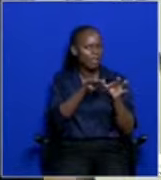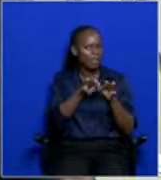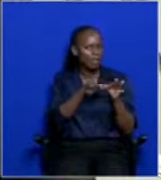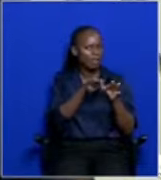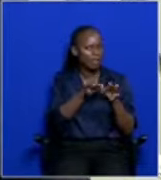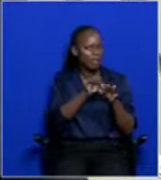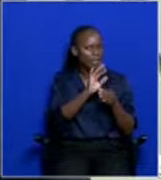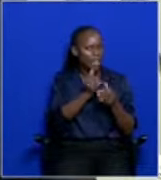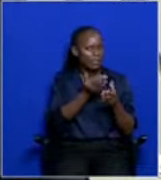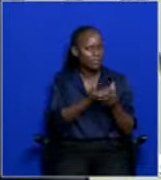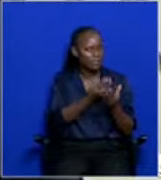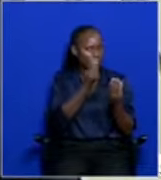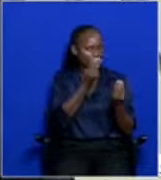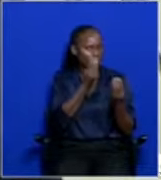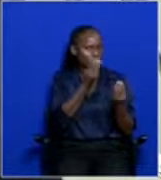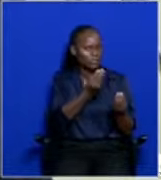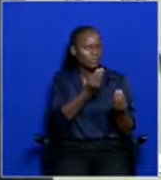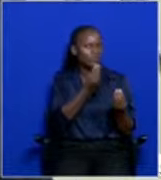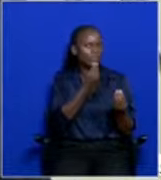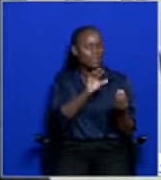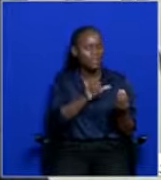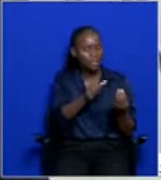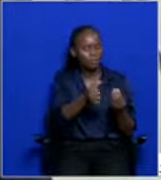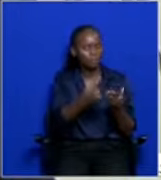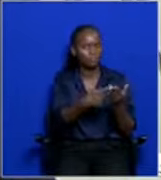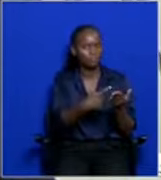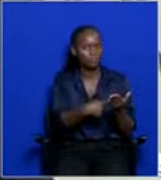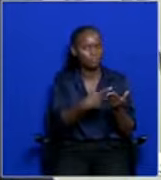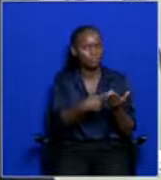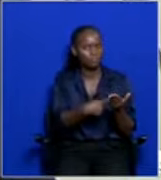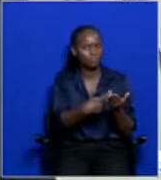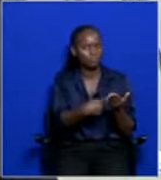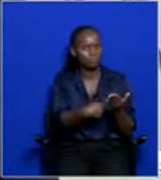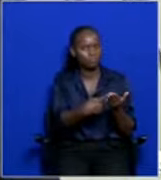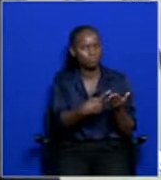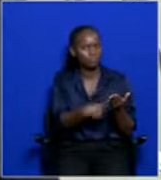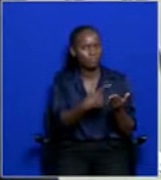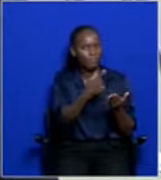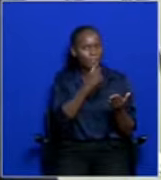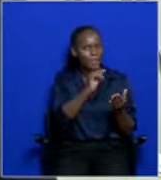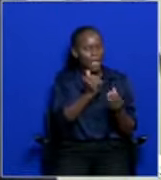talk about the status of that particular case. Thank you.